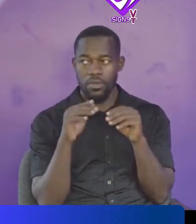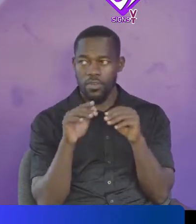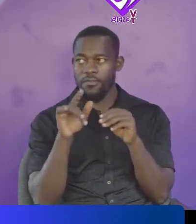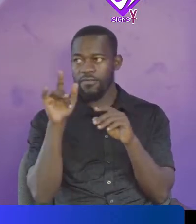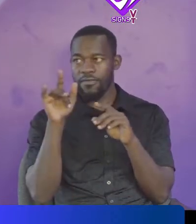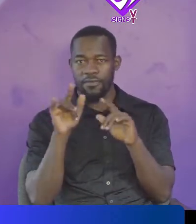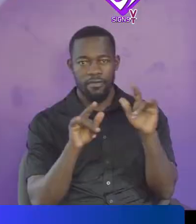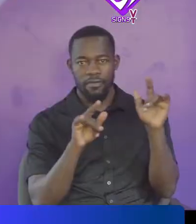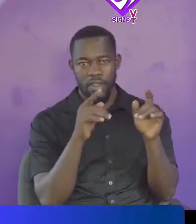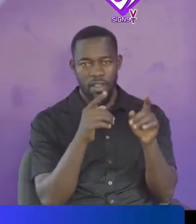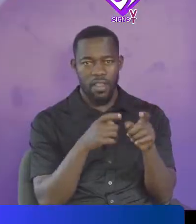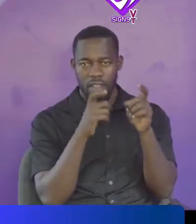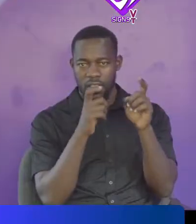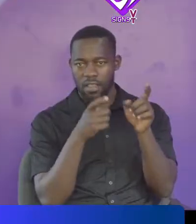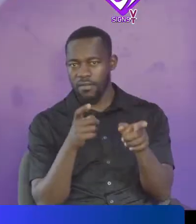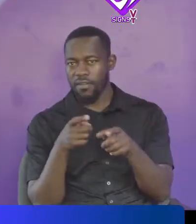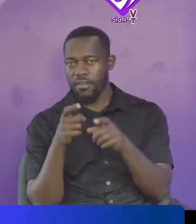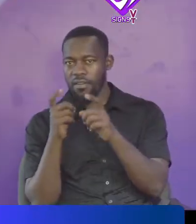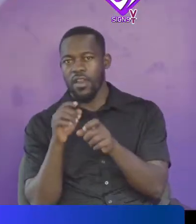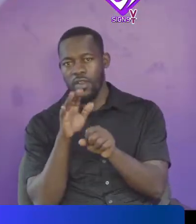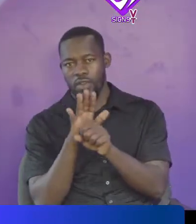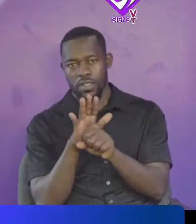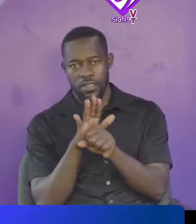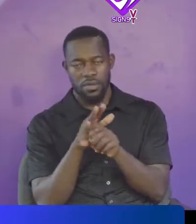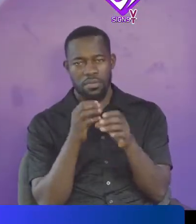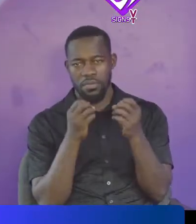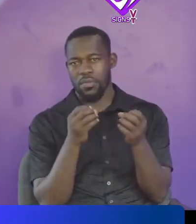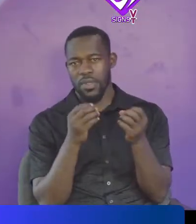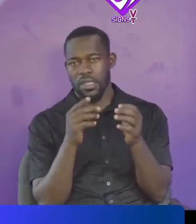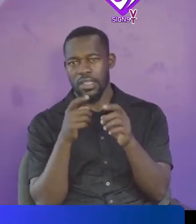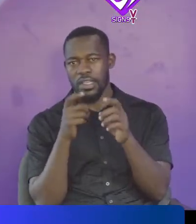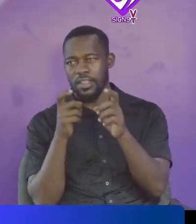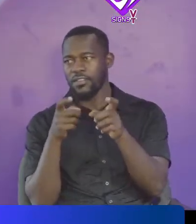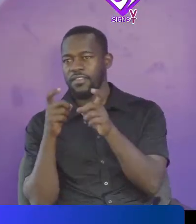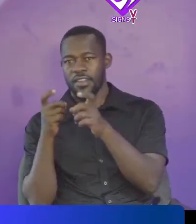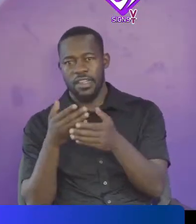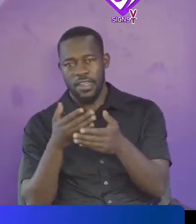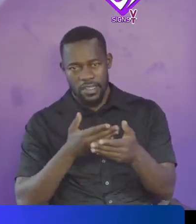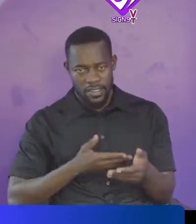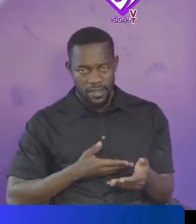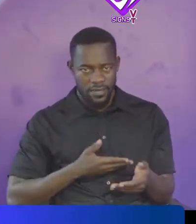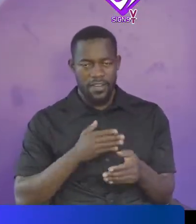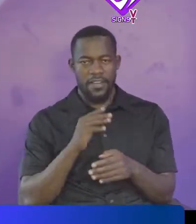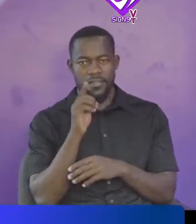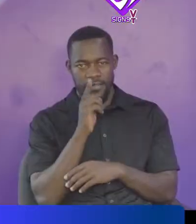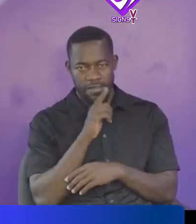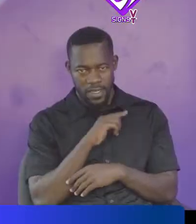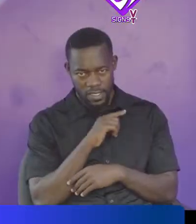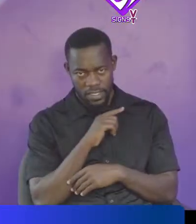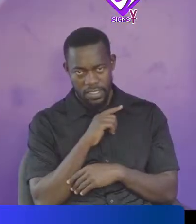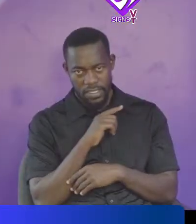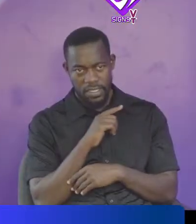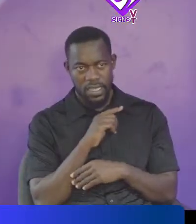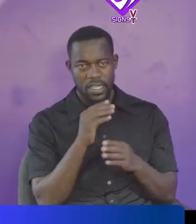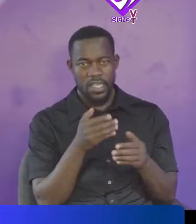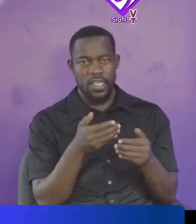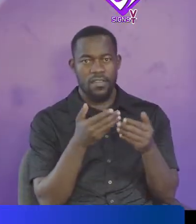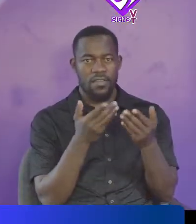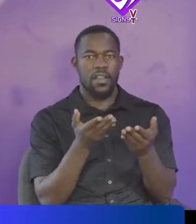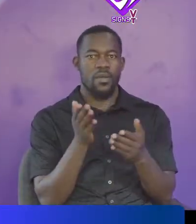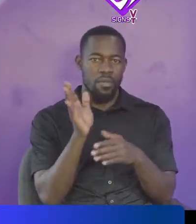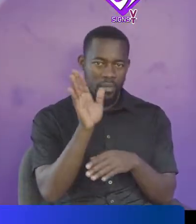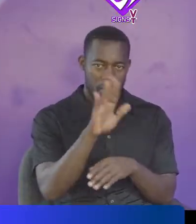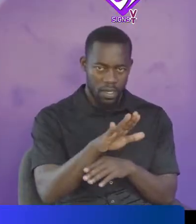gifted. So some of the artifacts that he was being gifted outside the country, he brought back but donated them to the Kenya National